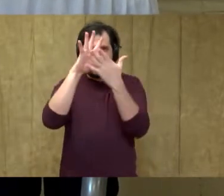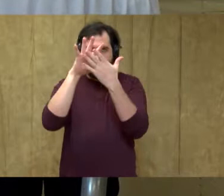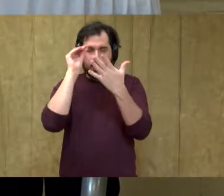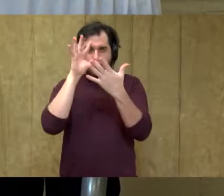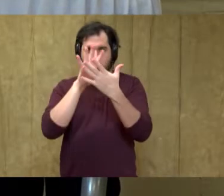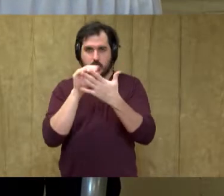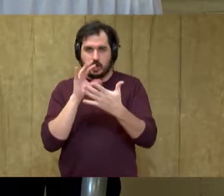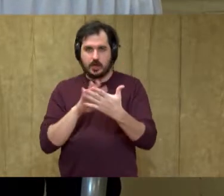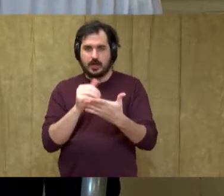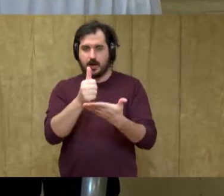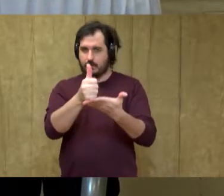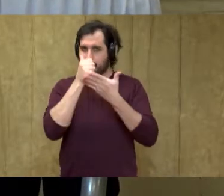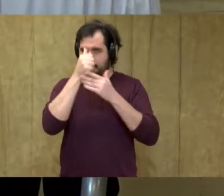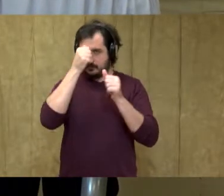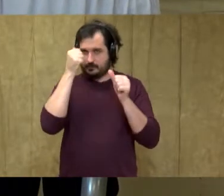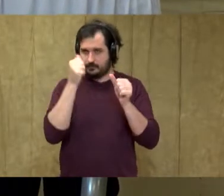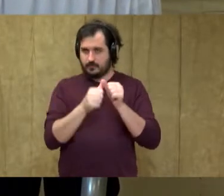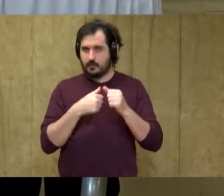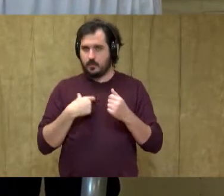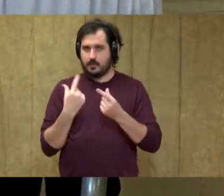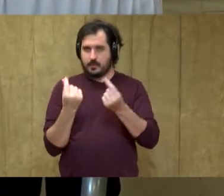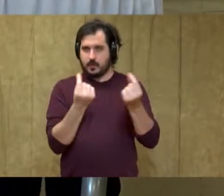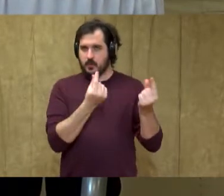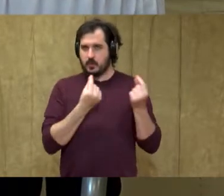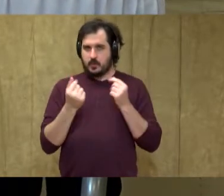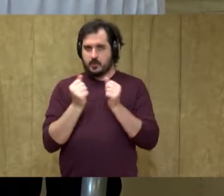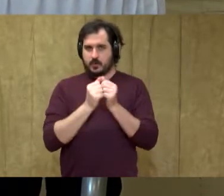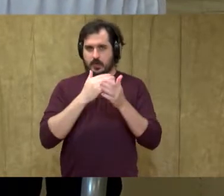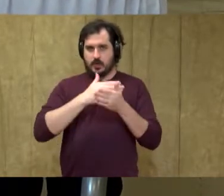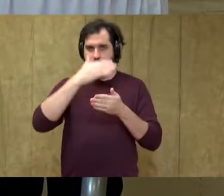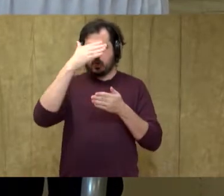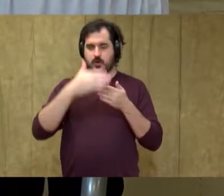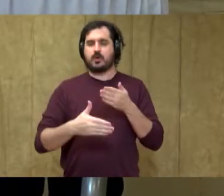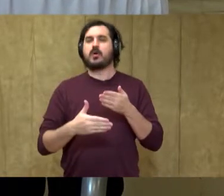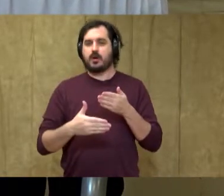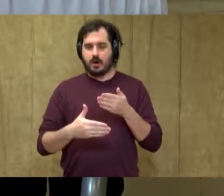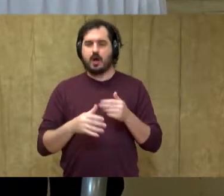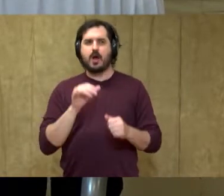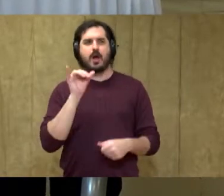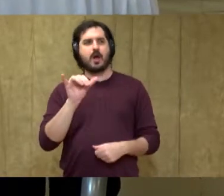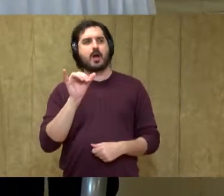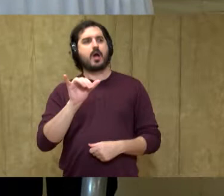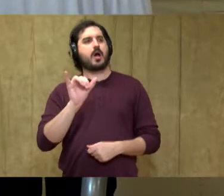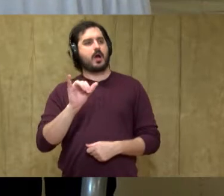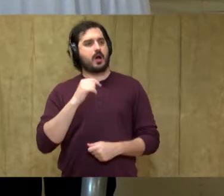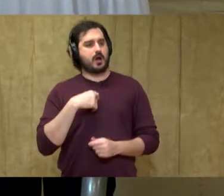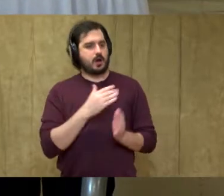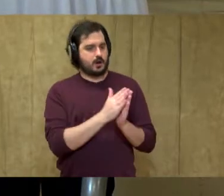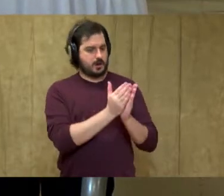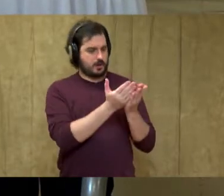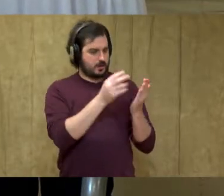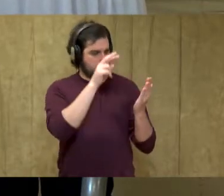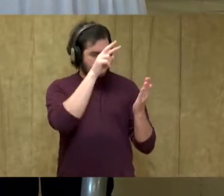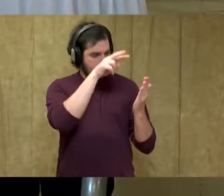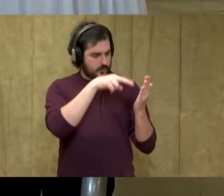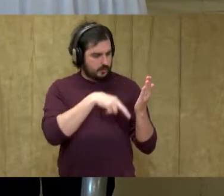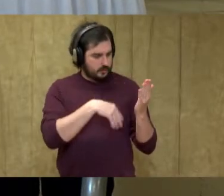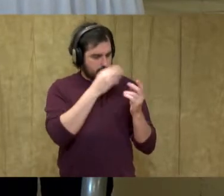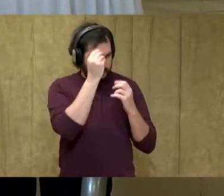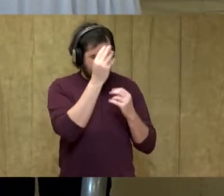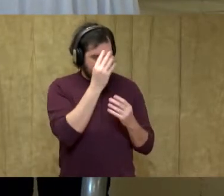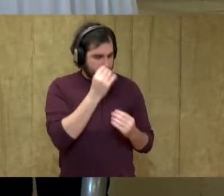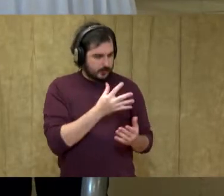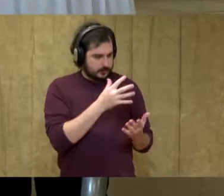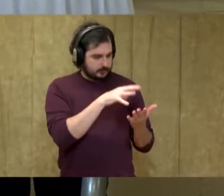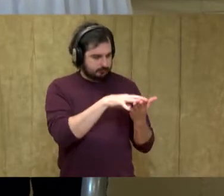with conclusions. I'm supposed to take information from the text, as well as what I already know, my